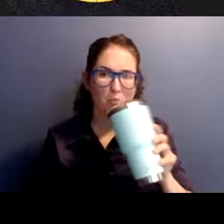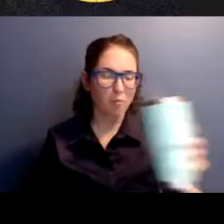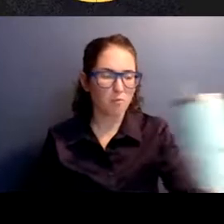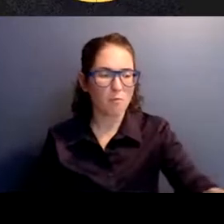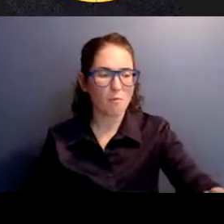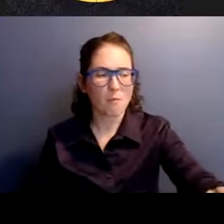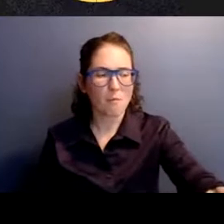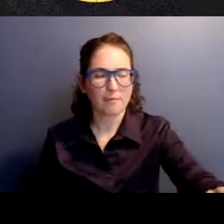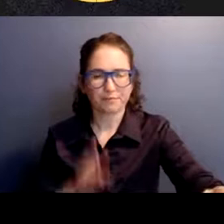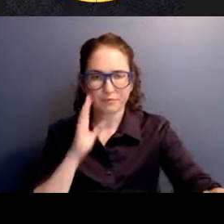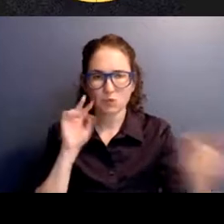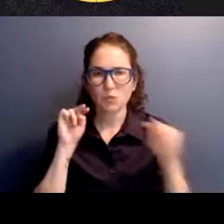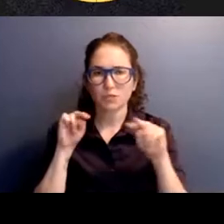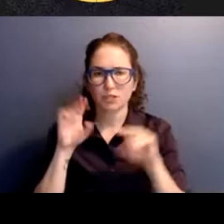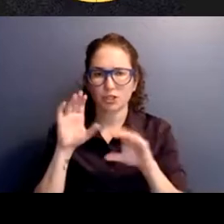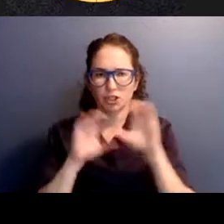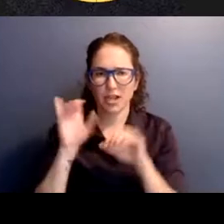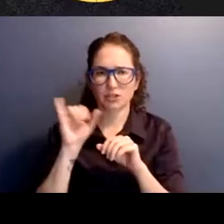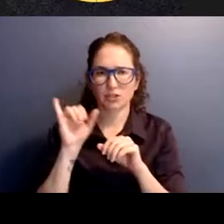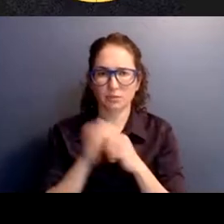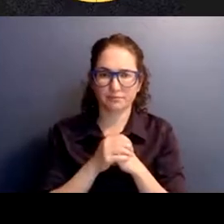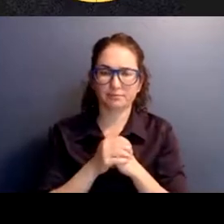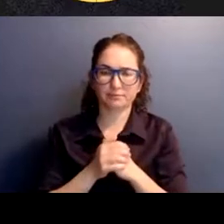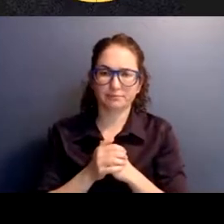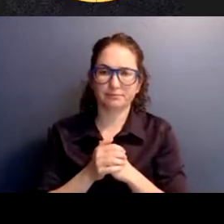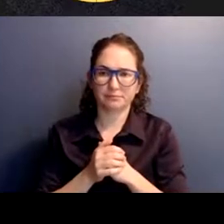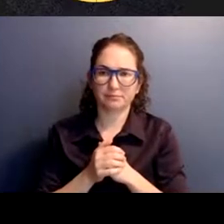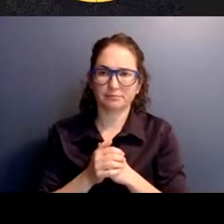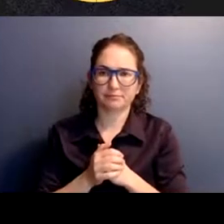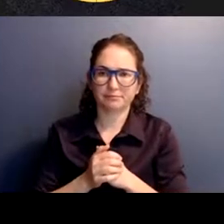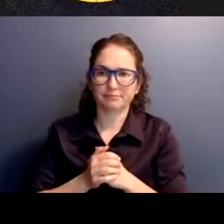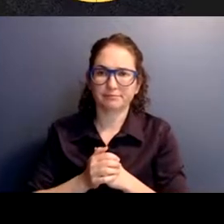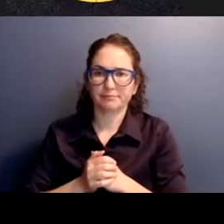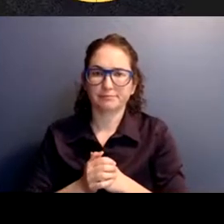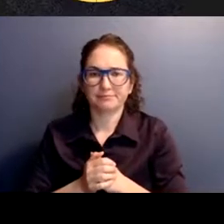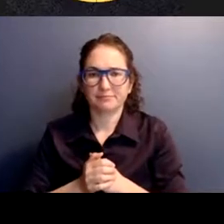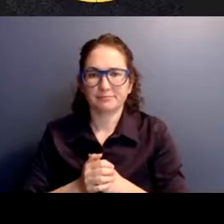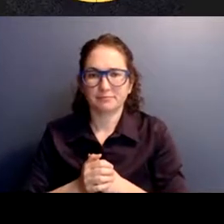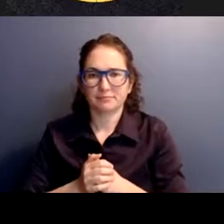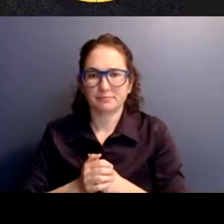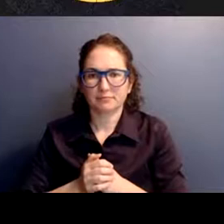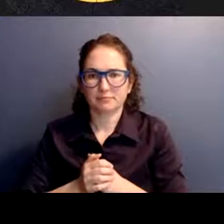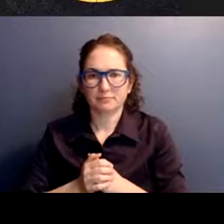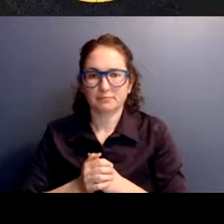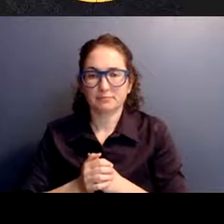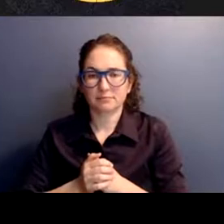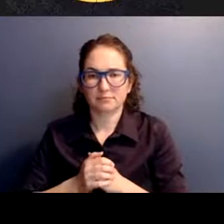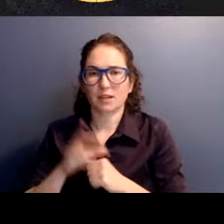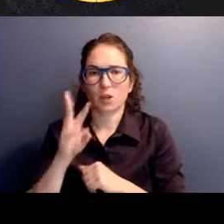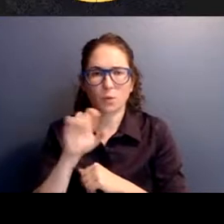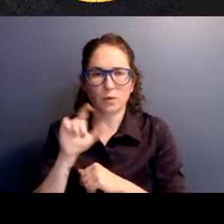an eye on the chat box, and if you would like to directly engage with the audience, please do. And Will, I'm sorry, Will as